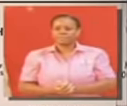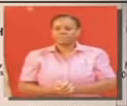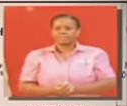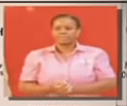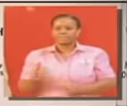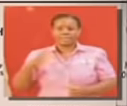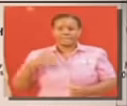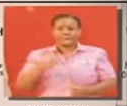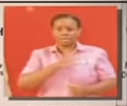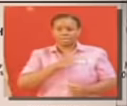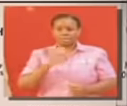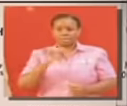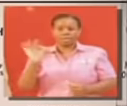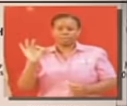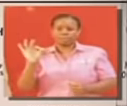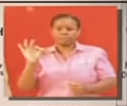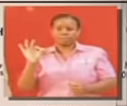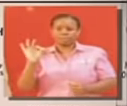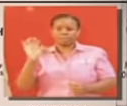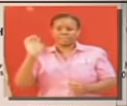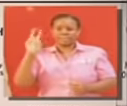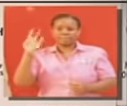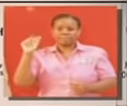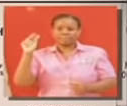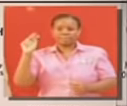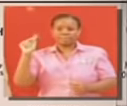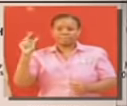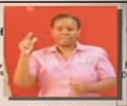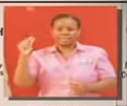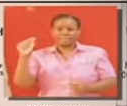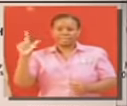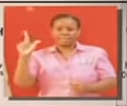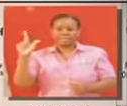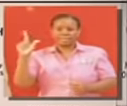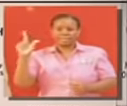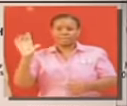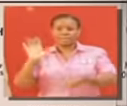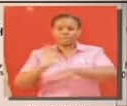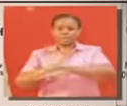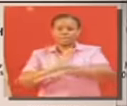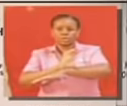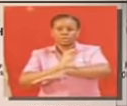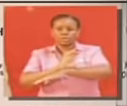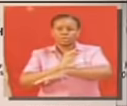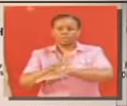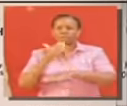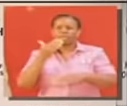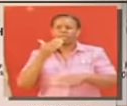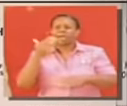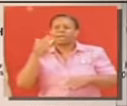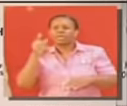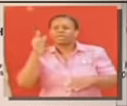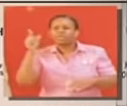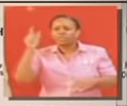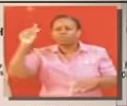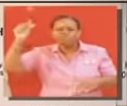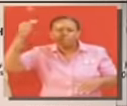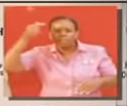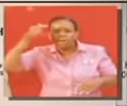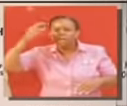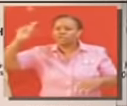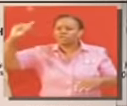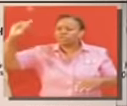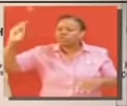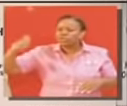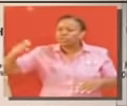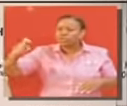that the government recognize the importance of religious organizations, especially as the